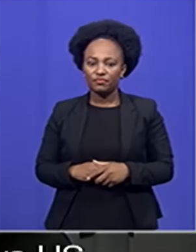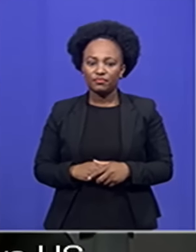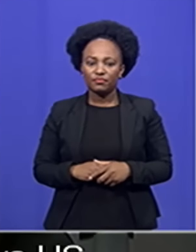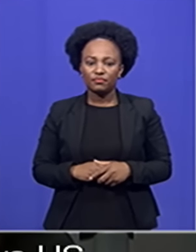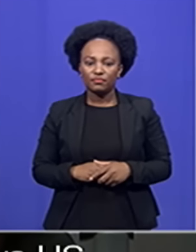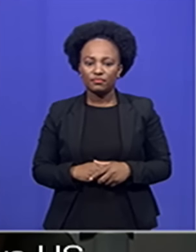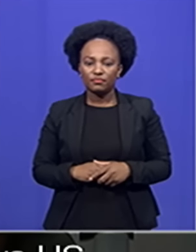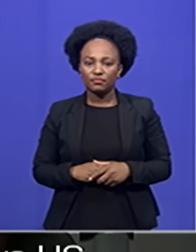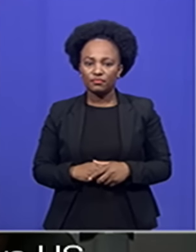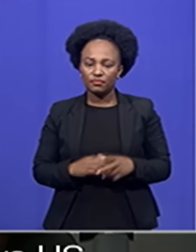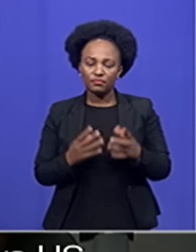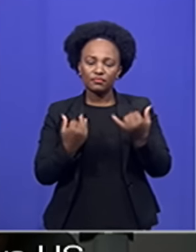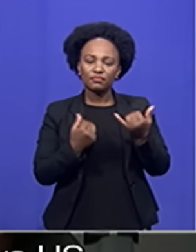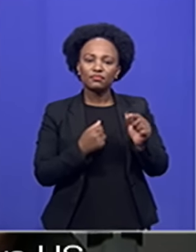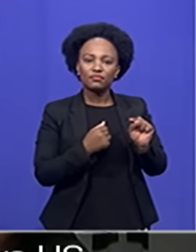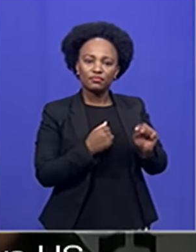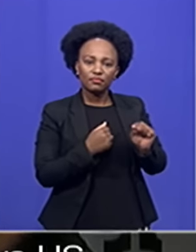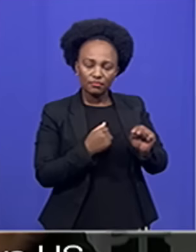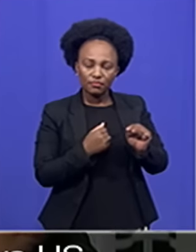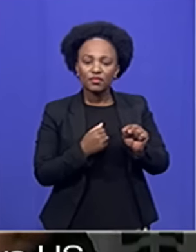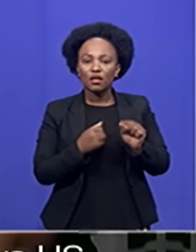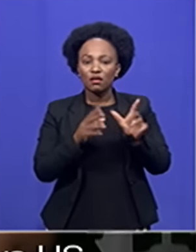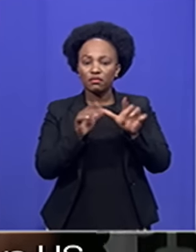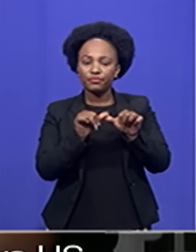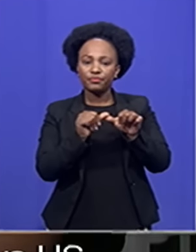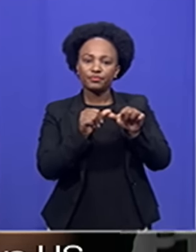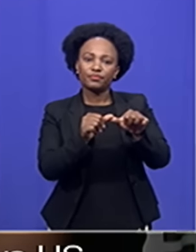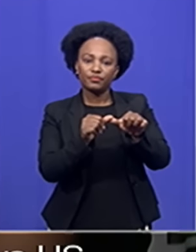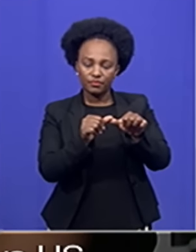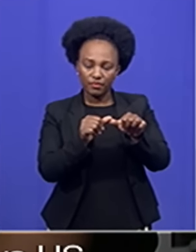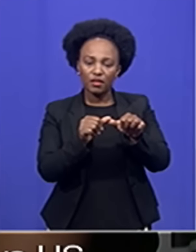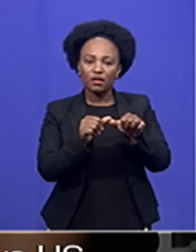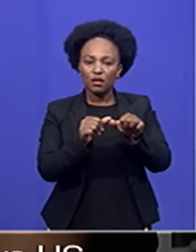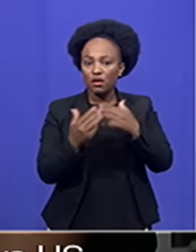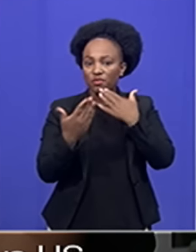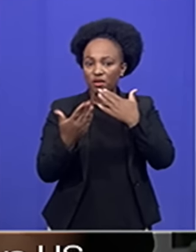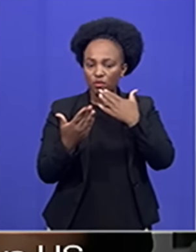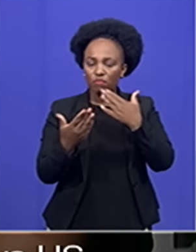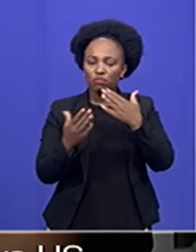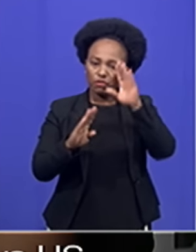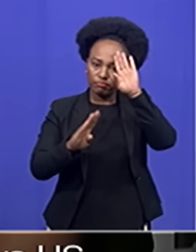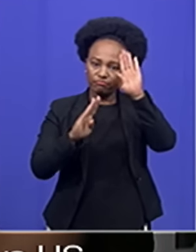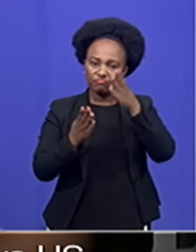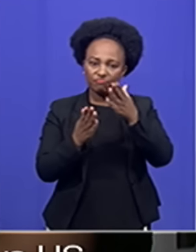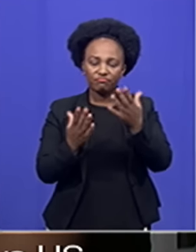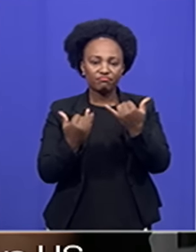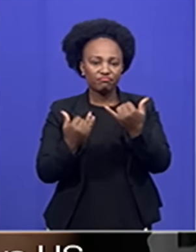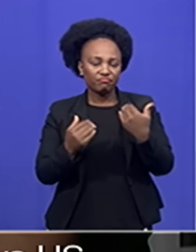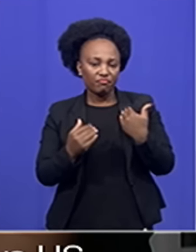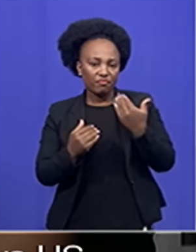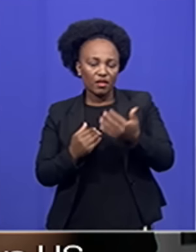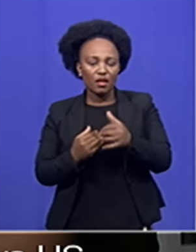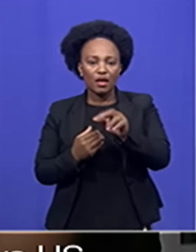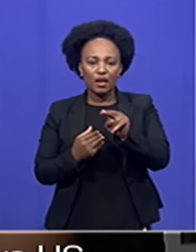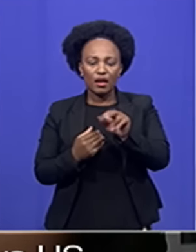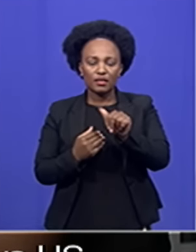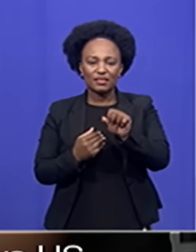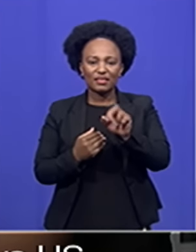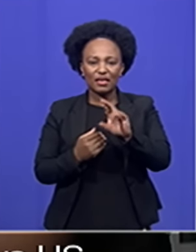go ba re itse lapeng ba theletše lapeng. Re a leboga go tše e leng gore di tšweletše le kgono le gona ka fa Nasrec Expo